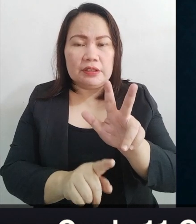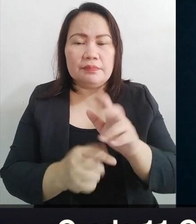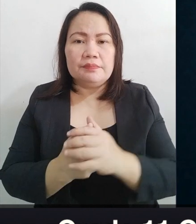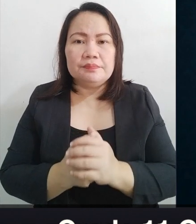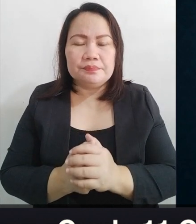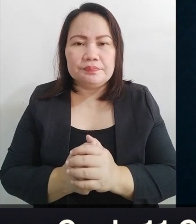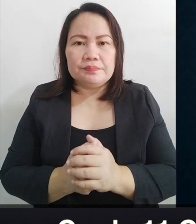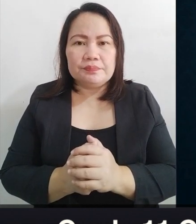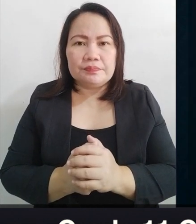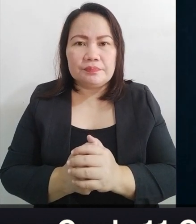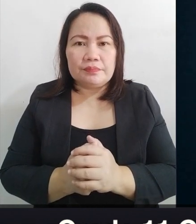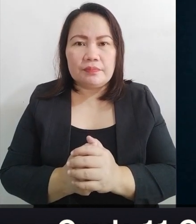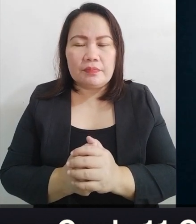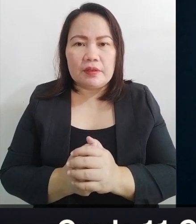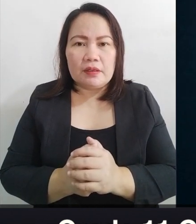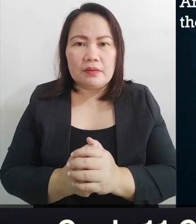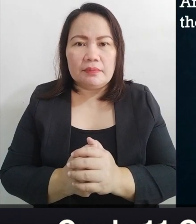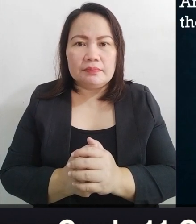tatlo.